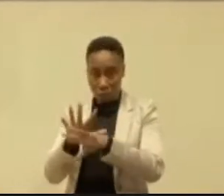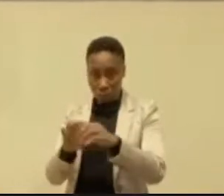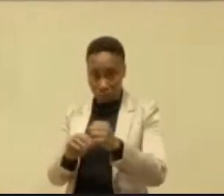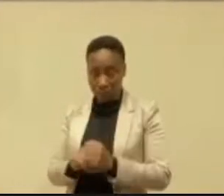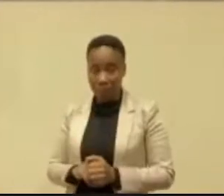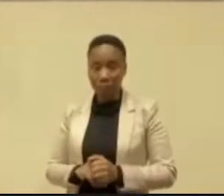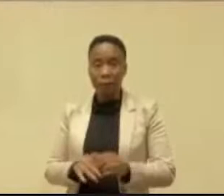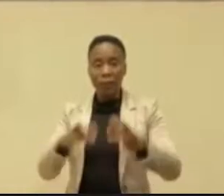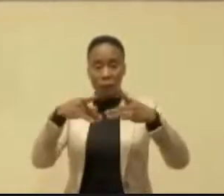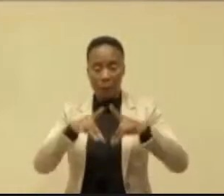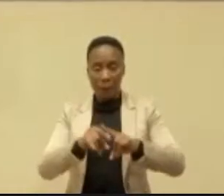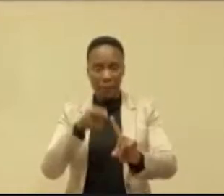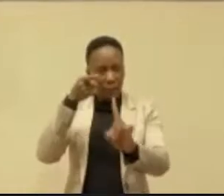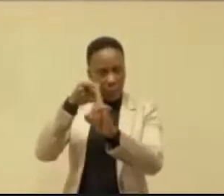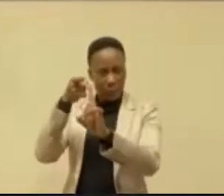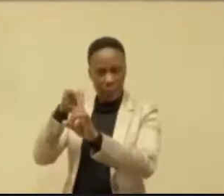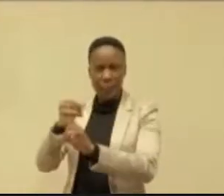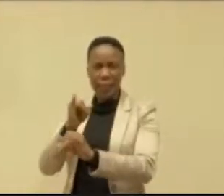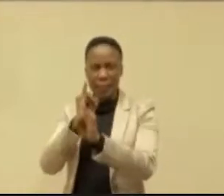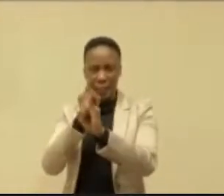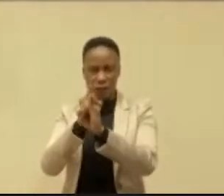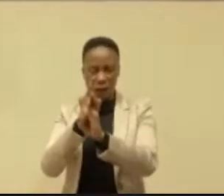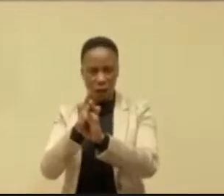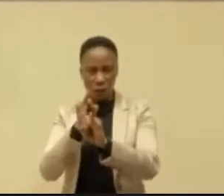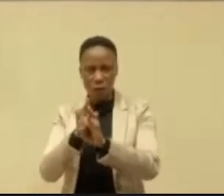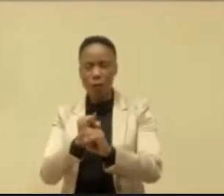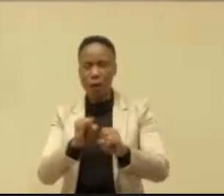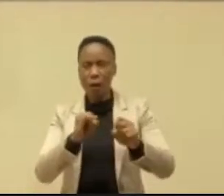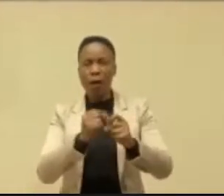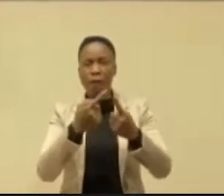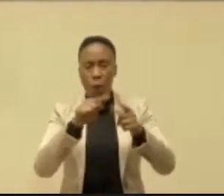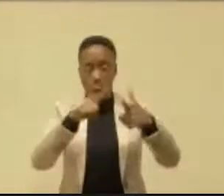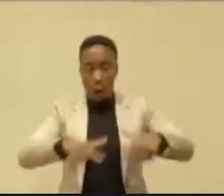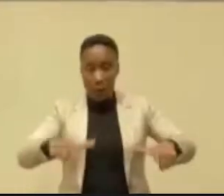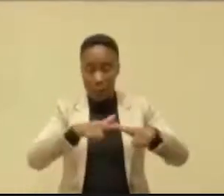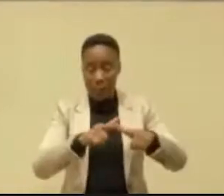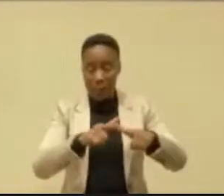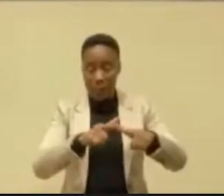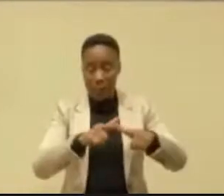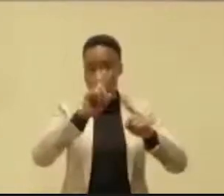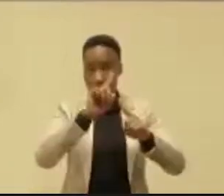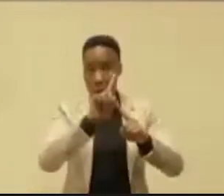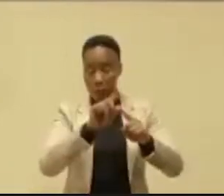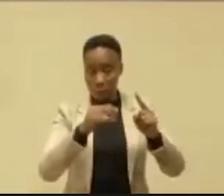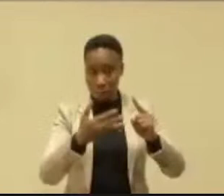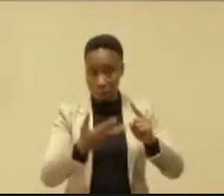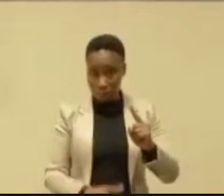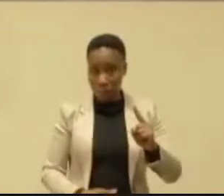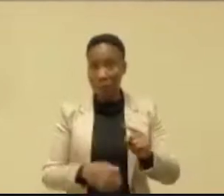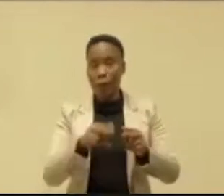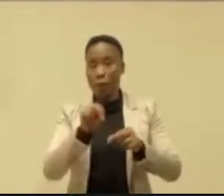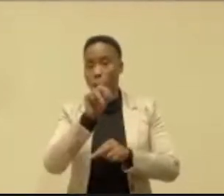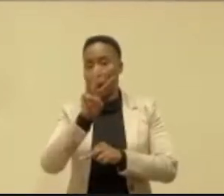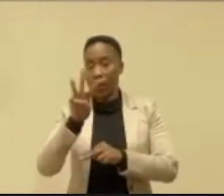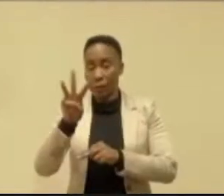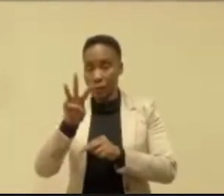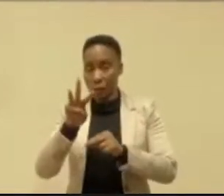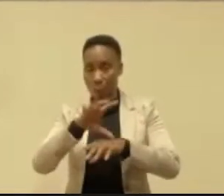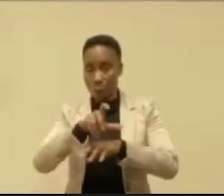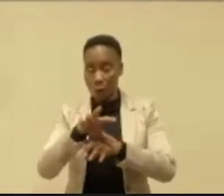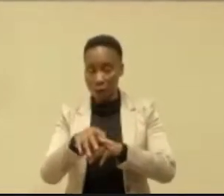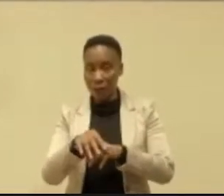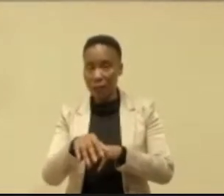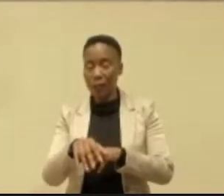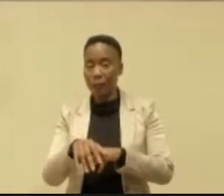chairperson the targeted industrial industries for localization stands as follows in the northwest province targeted industrial